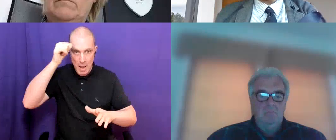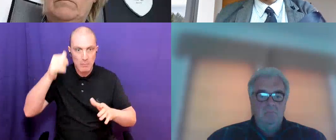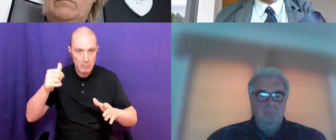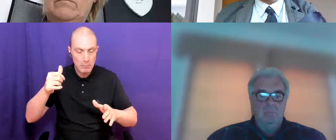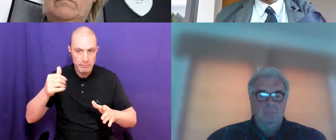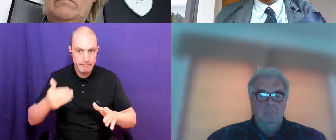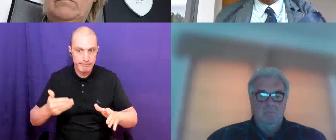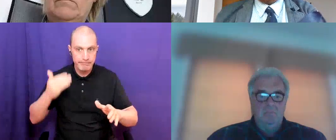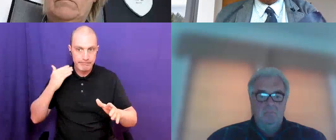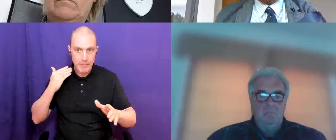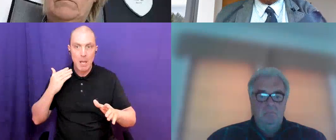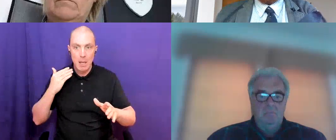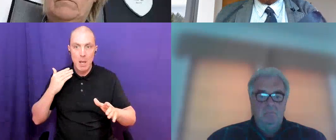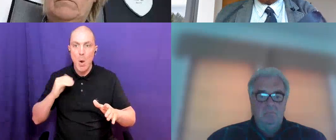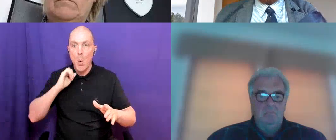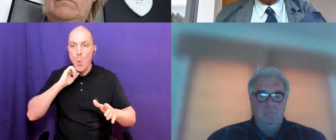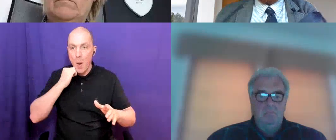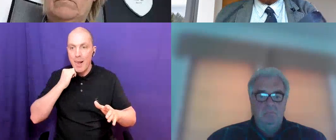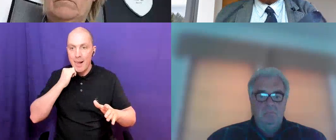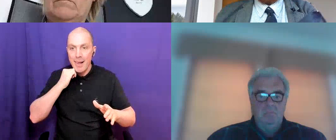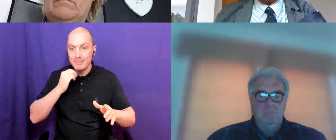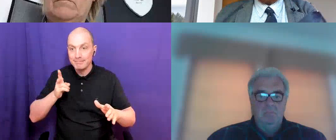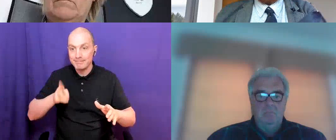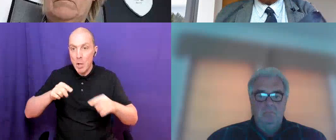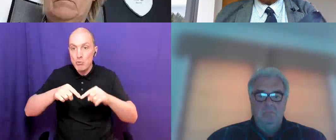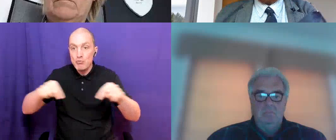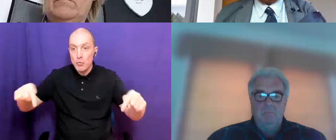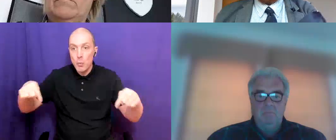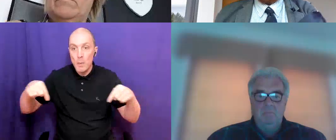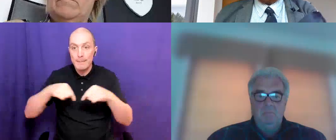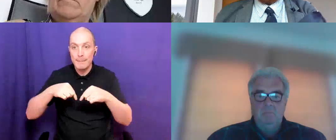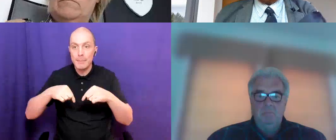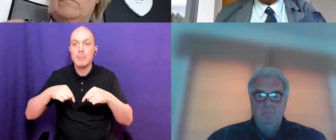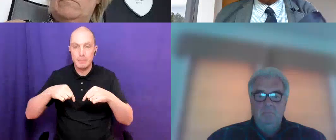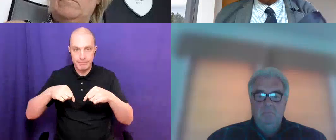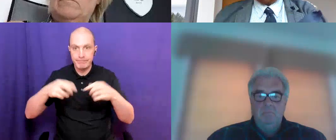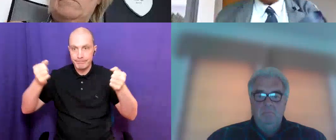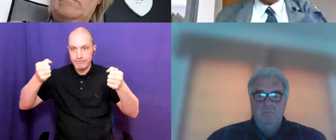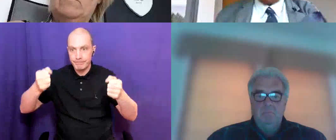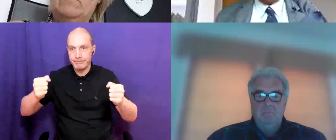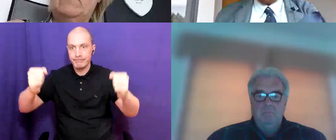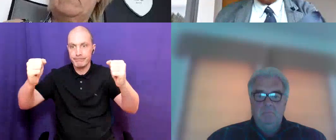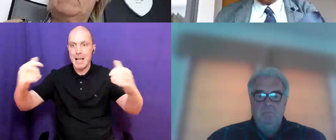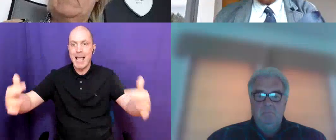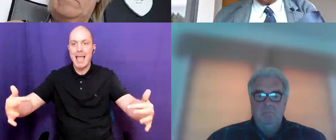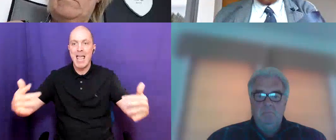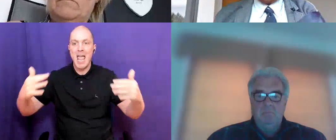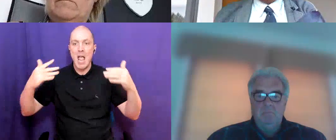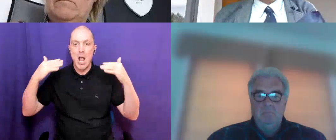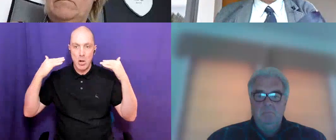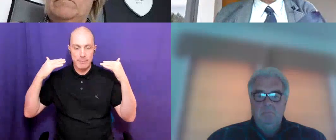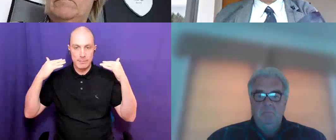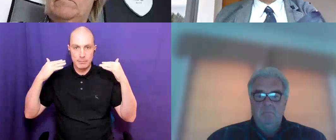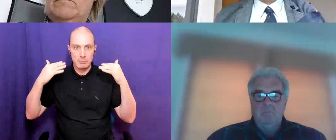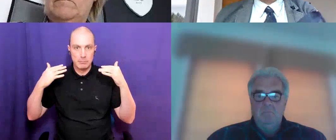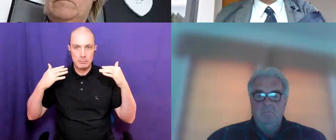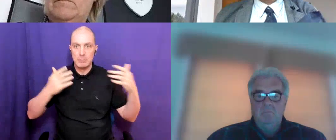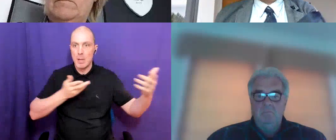the rooms will be well ventilated to ensure that there's a throughput of air within the